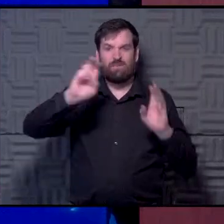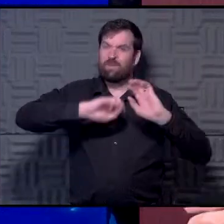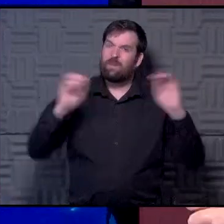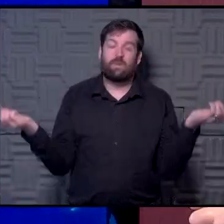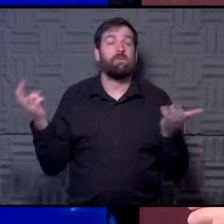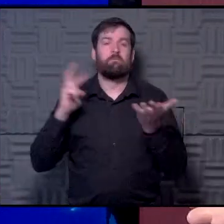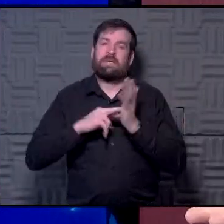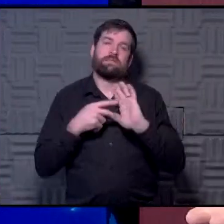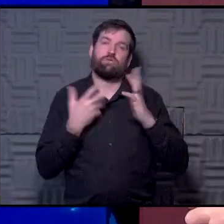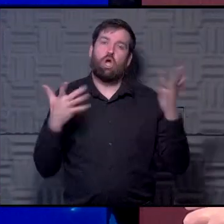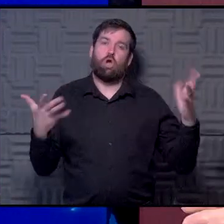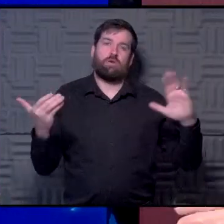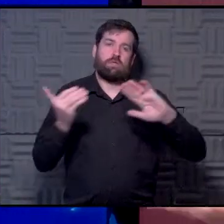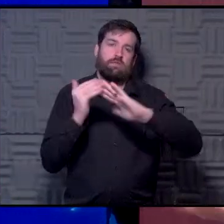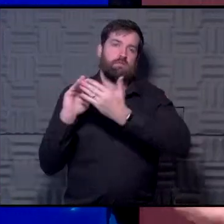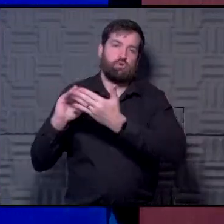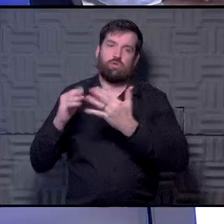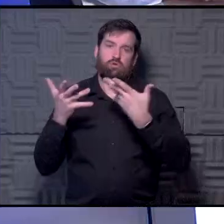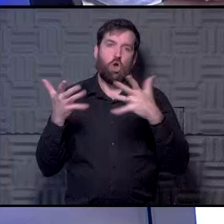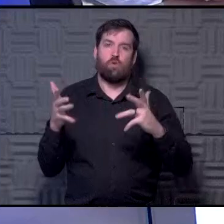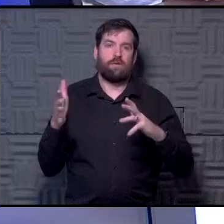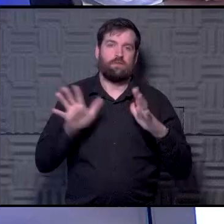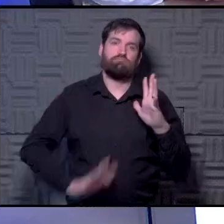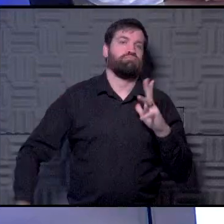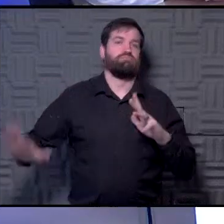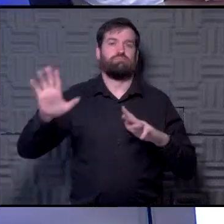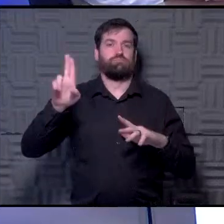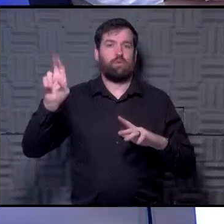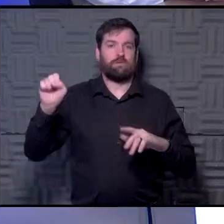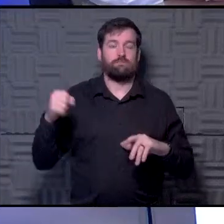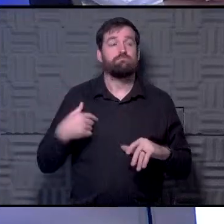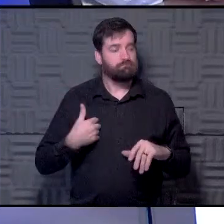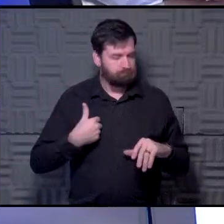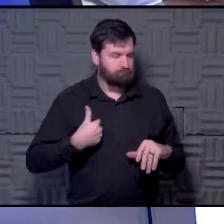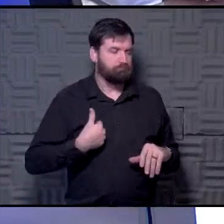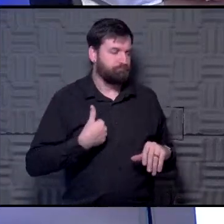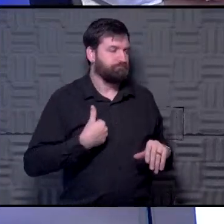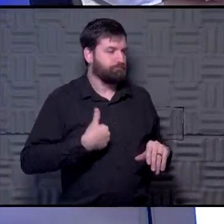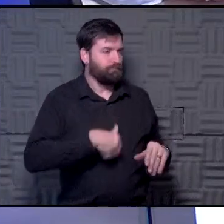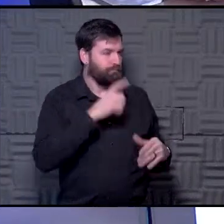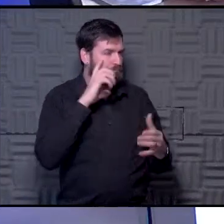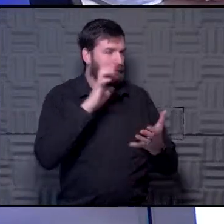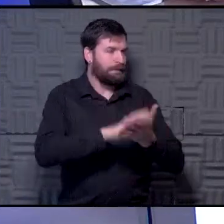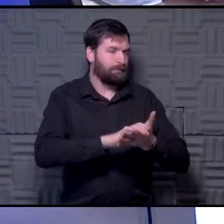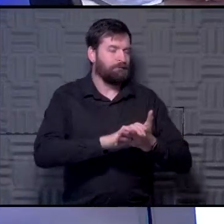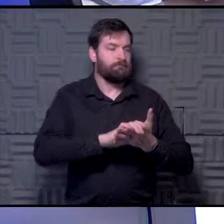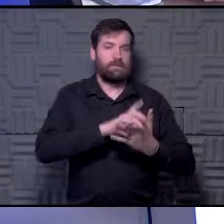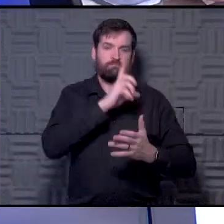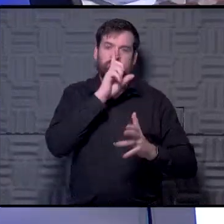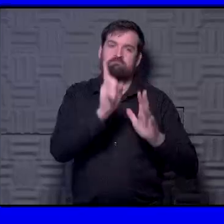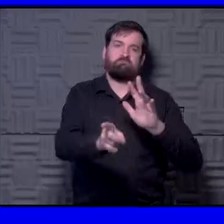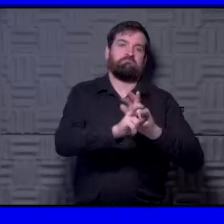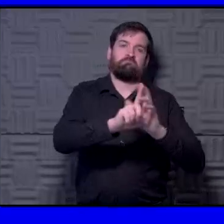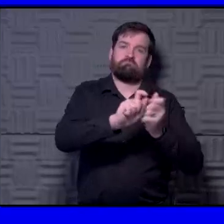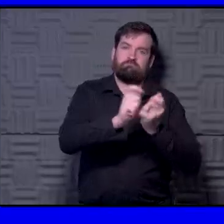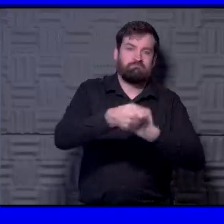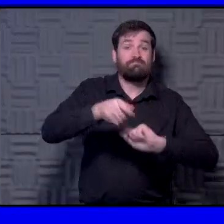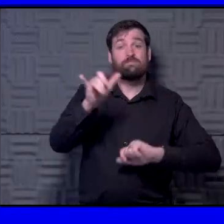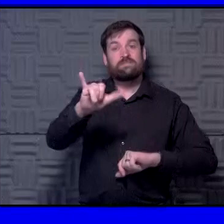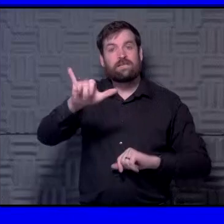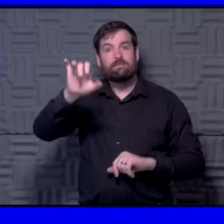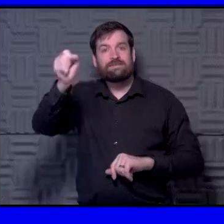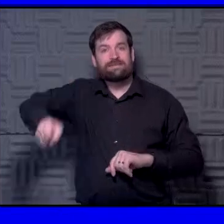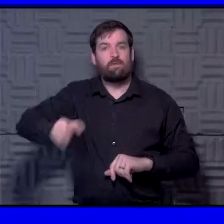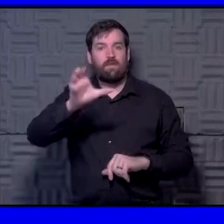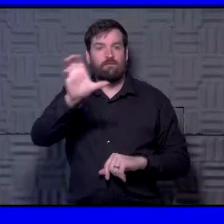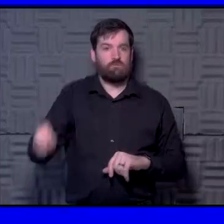it's out and it's in the community. It's throughout the United States, Hawk. And we do believe that it also arises spontaneously, like in South Africa,